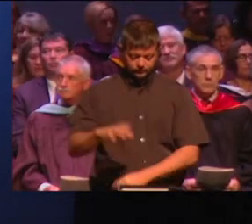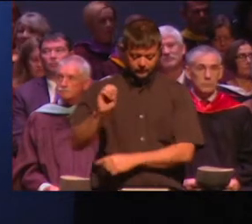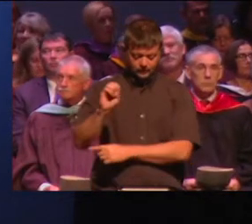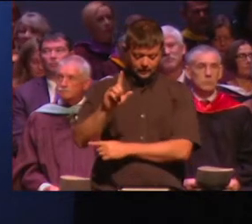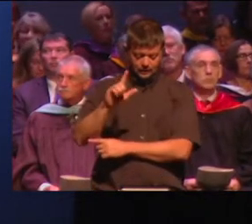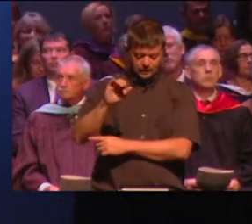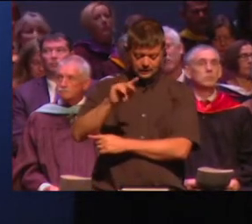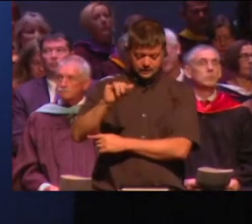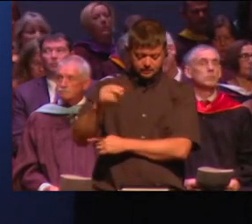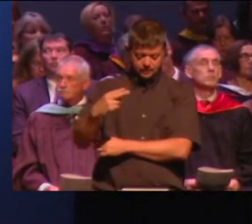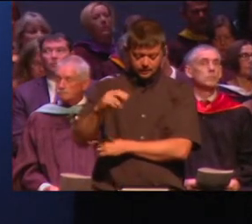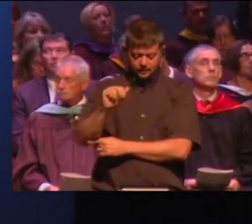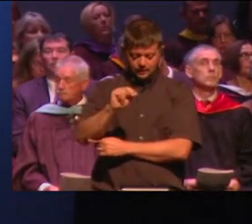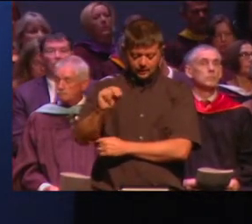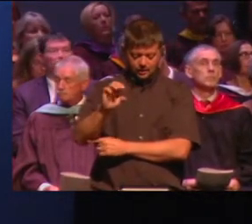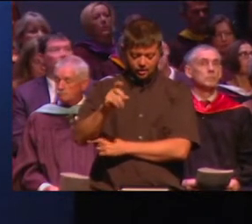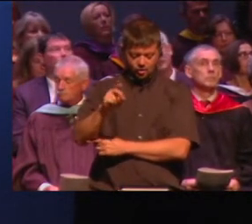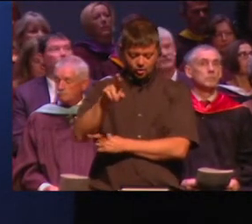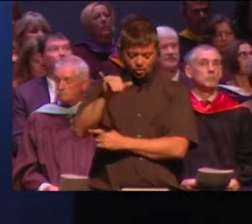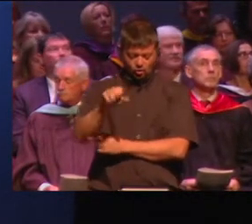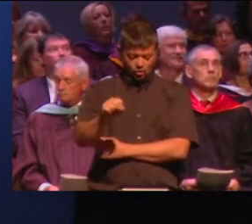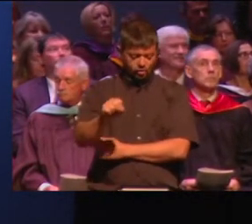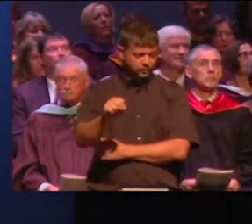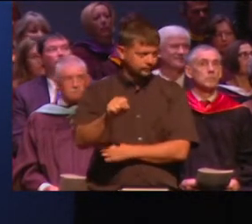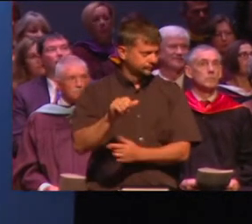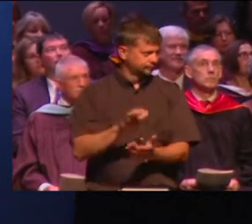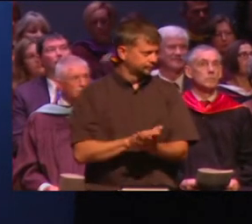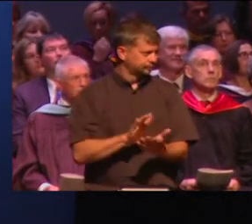Elizabeth Ann Curtis.